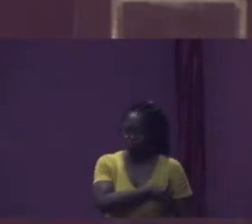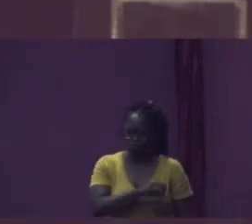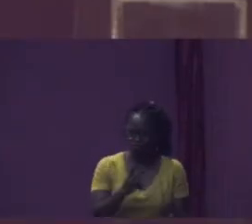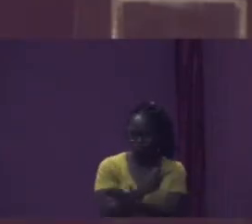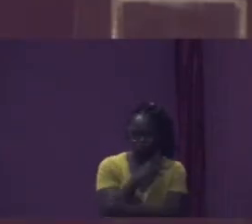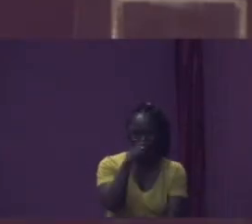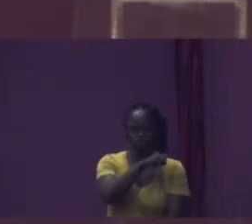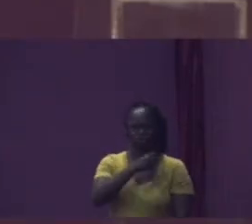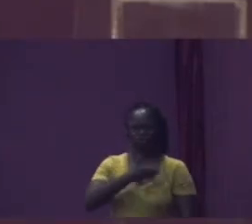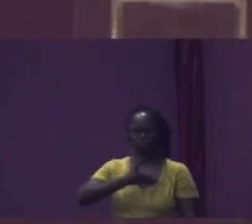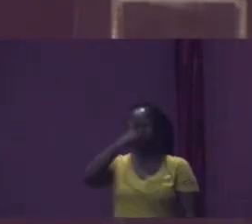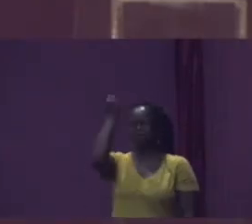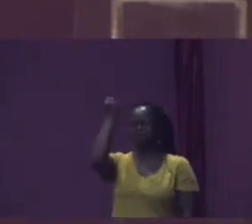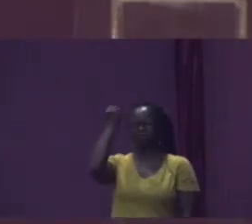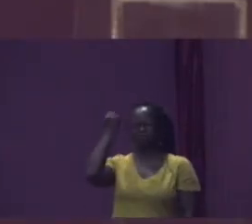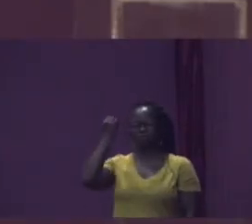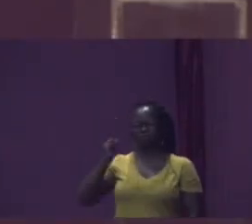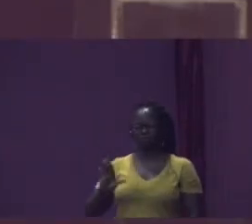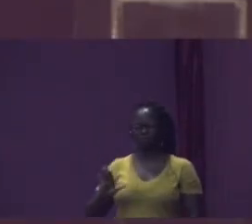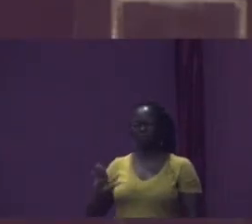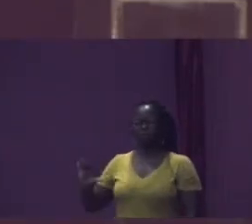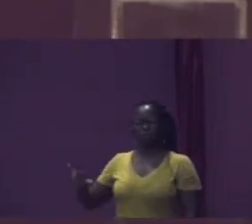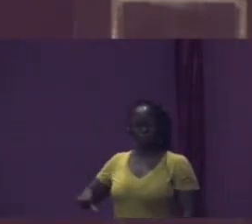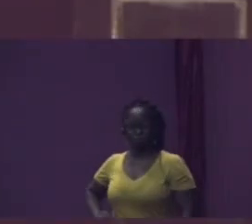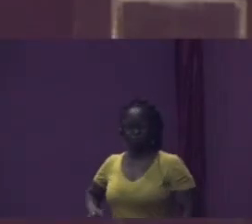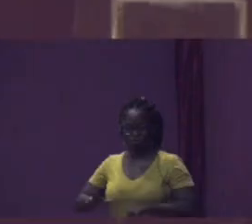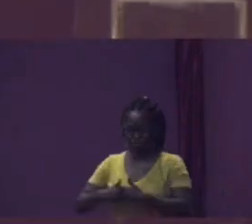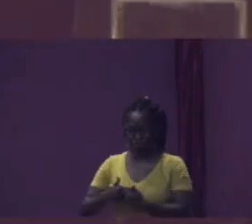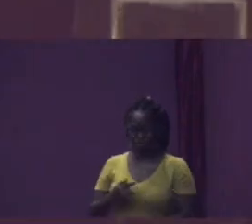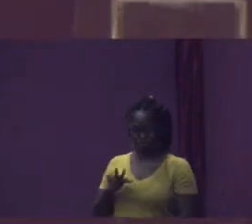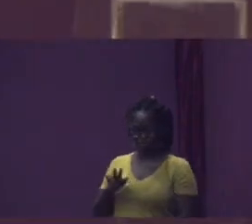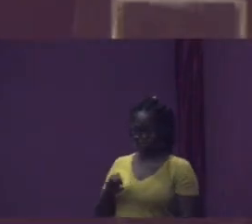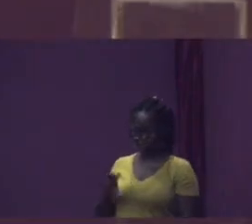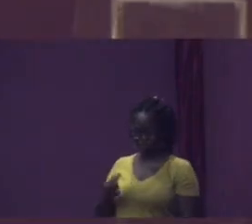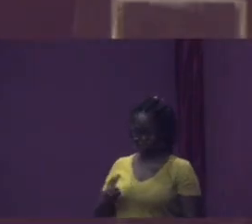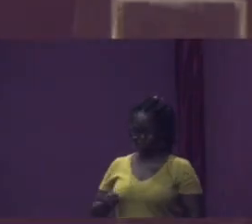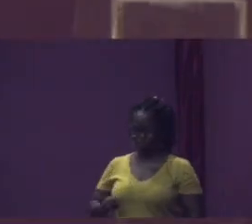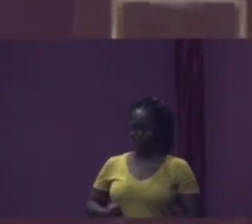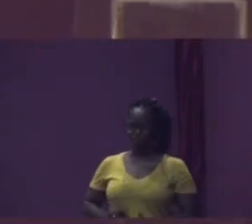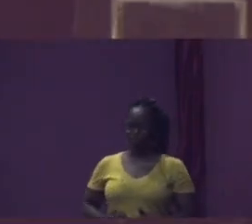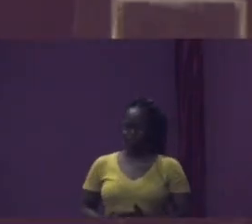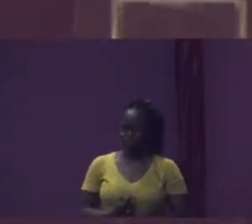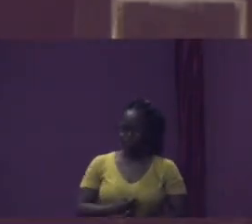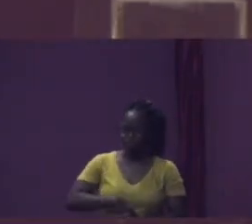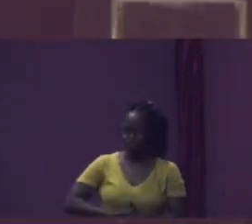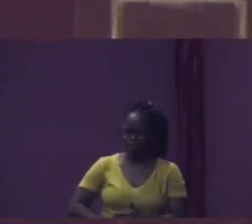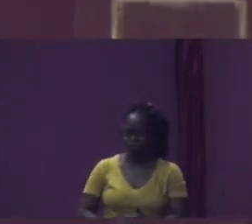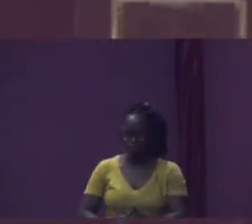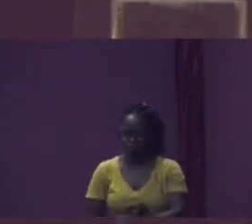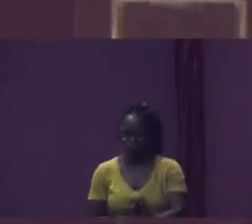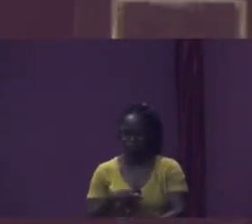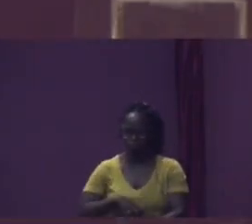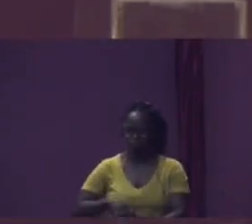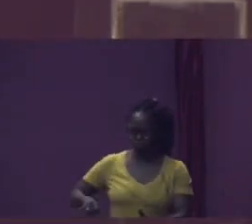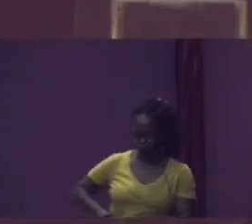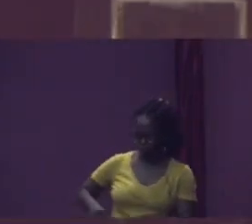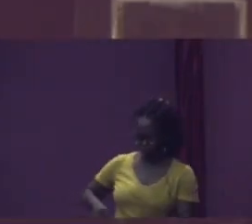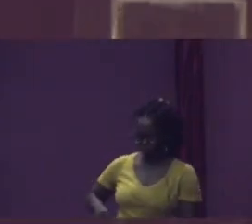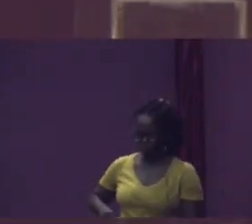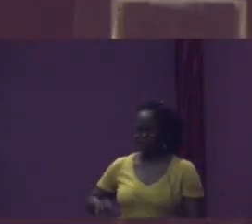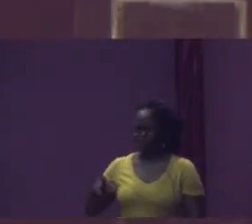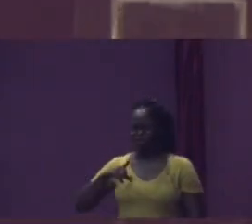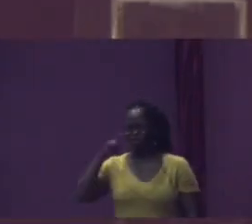fetal distress, from the very strong contractions, did have a little bit of difficulty at the beginning, but